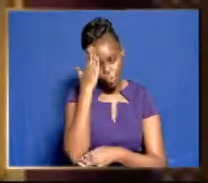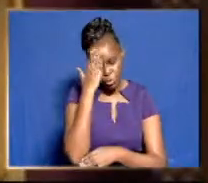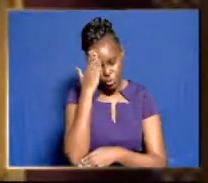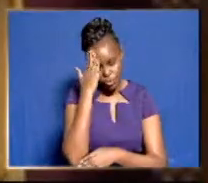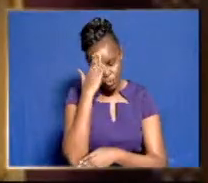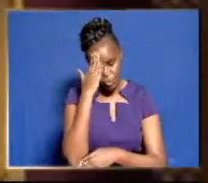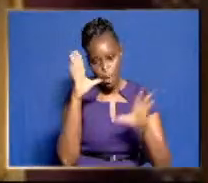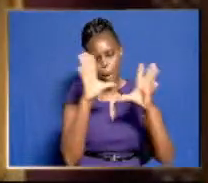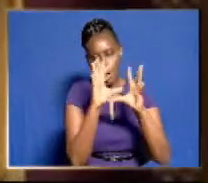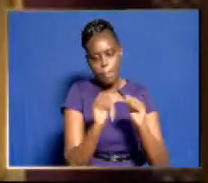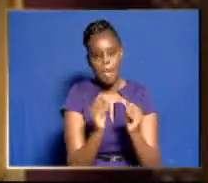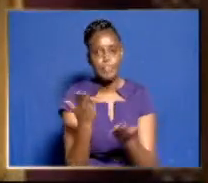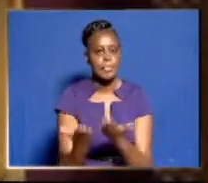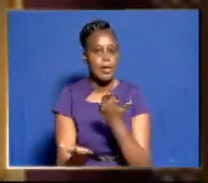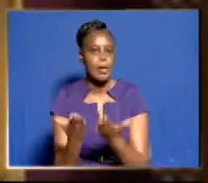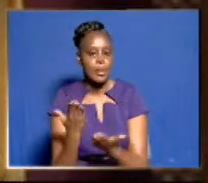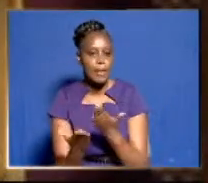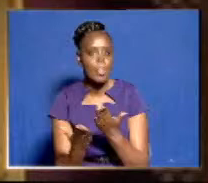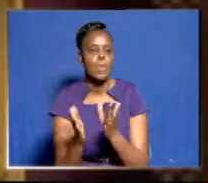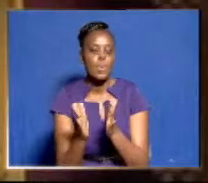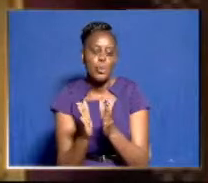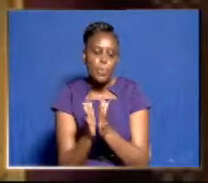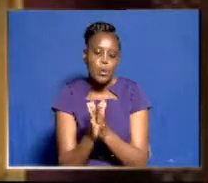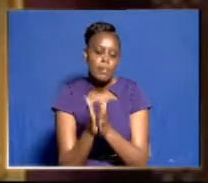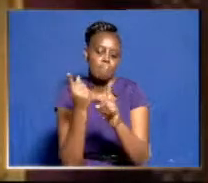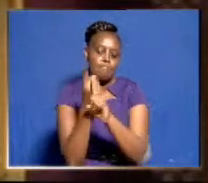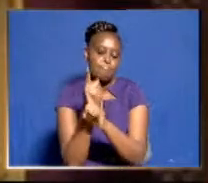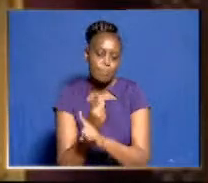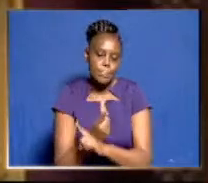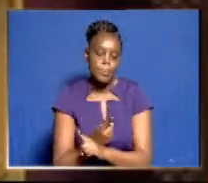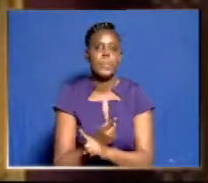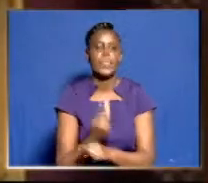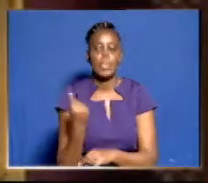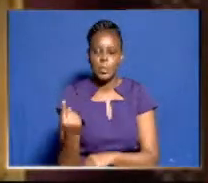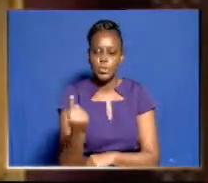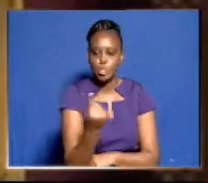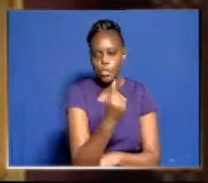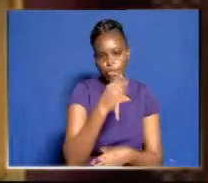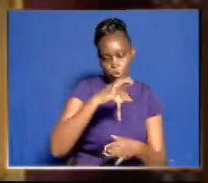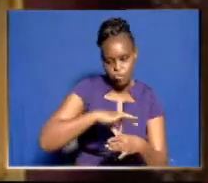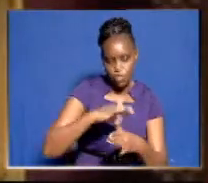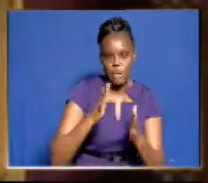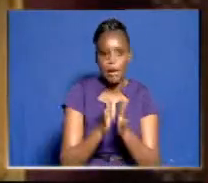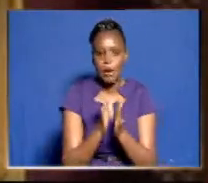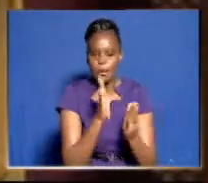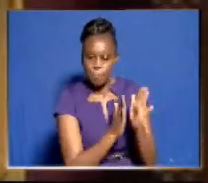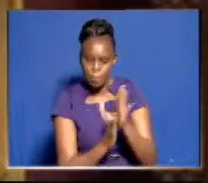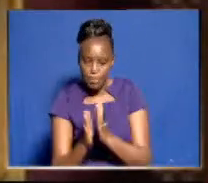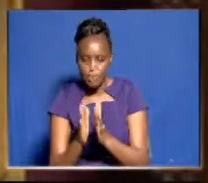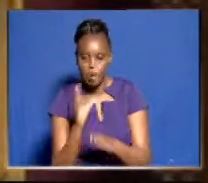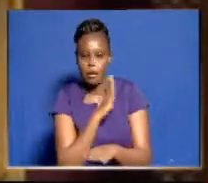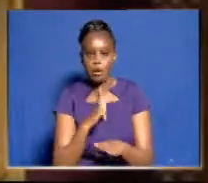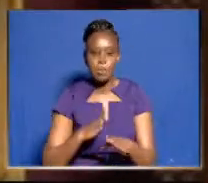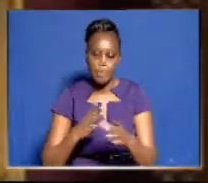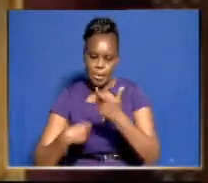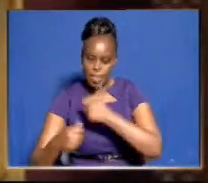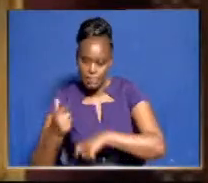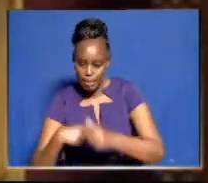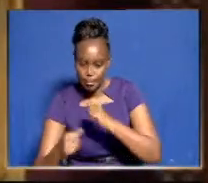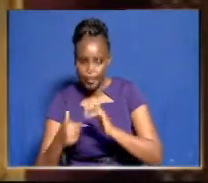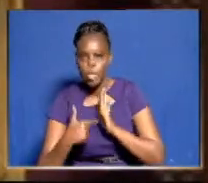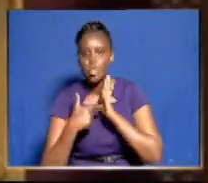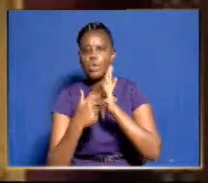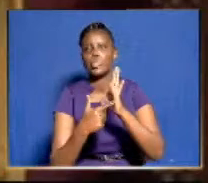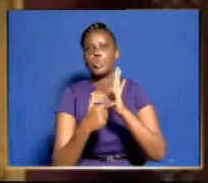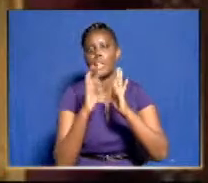the said budget estimates with respect to each vote and program in the Committee of the Supply as contemplated